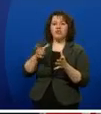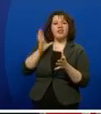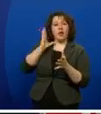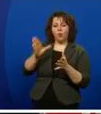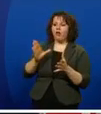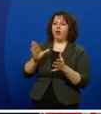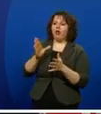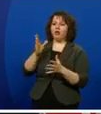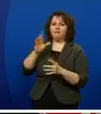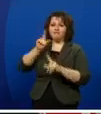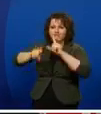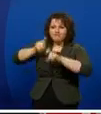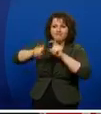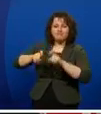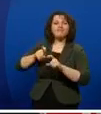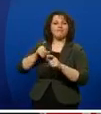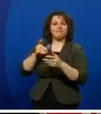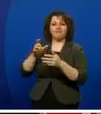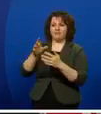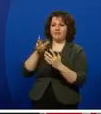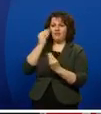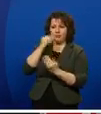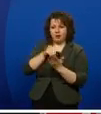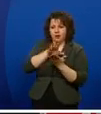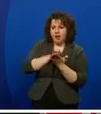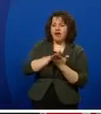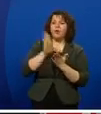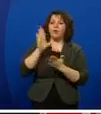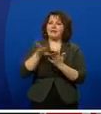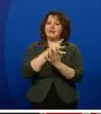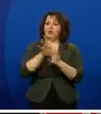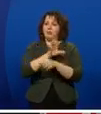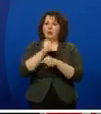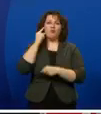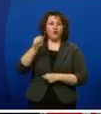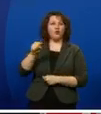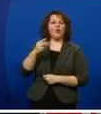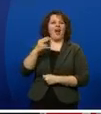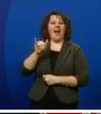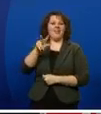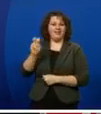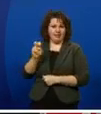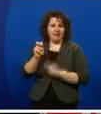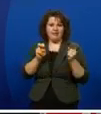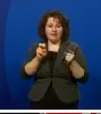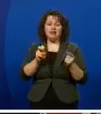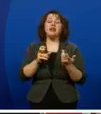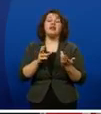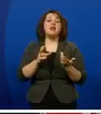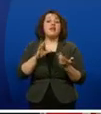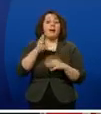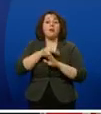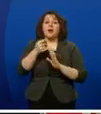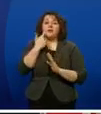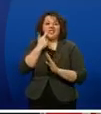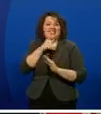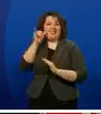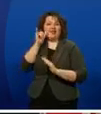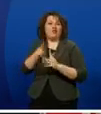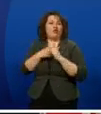schedule an appointment for them at a nearby Hy-Vee pharmacy. The program just started yesterday, and in the first day